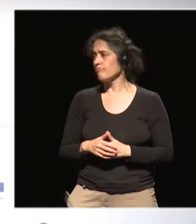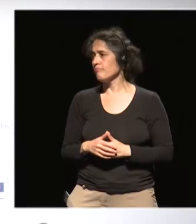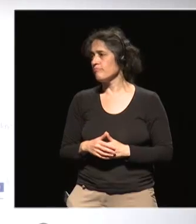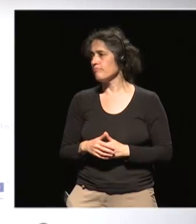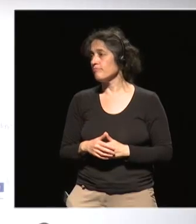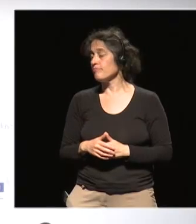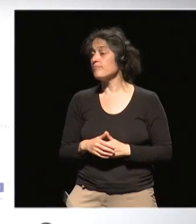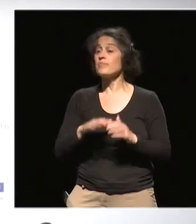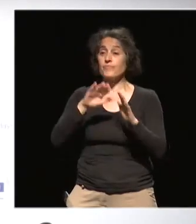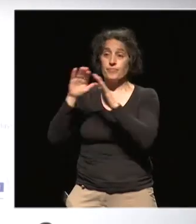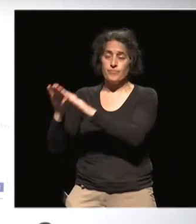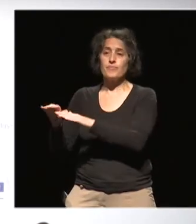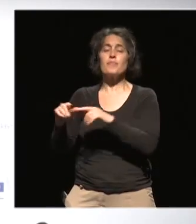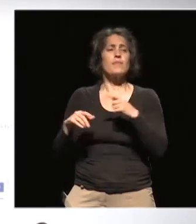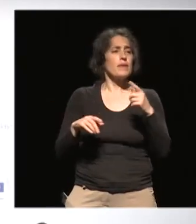points raised,